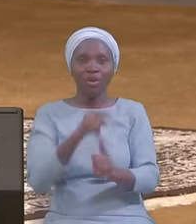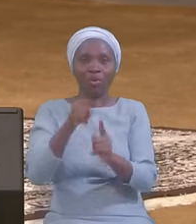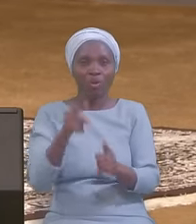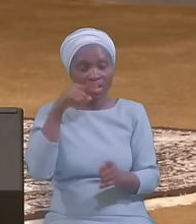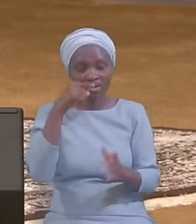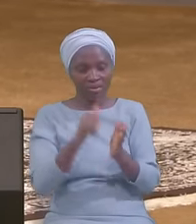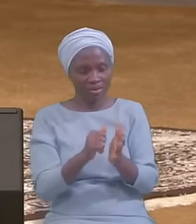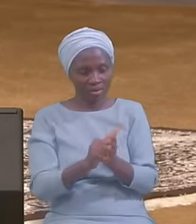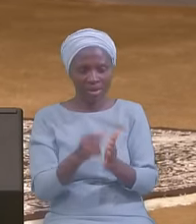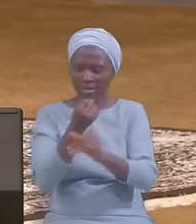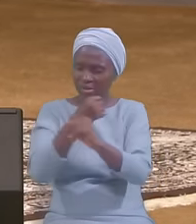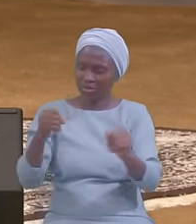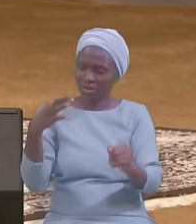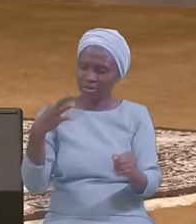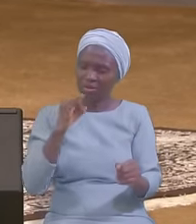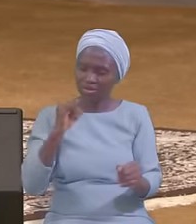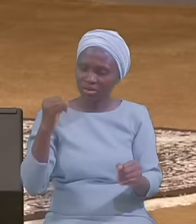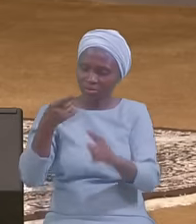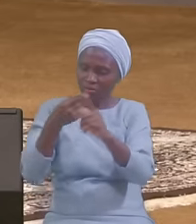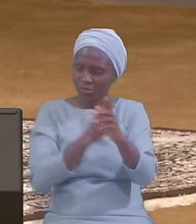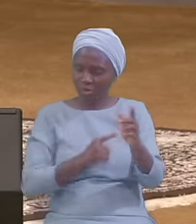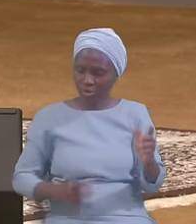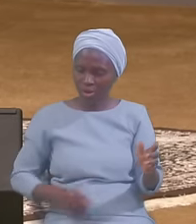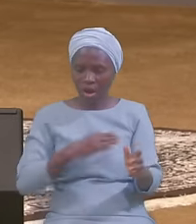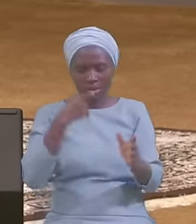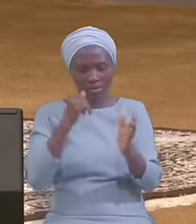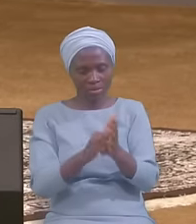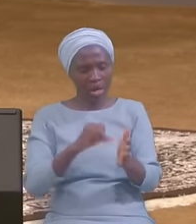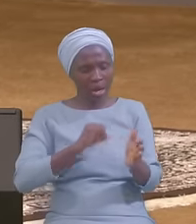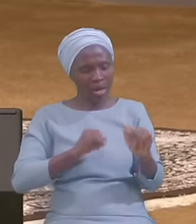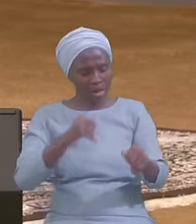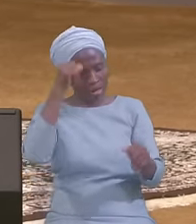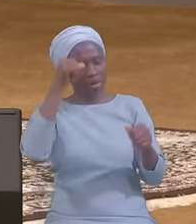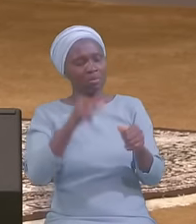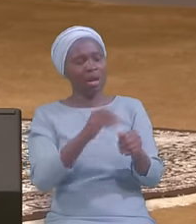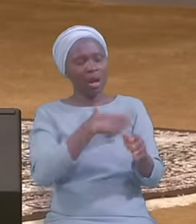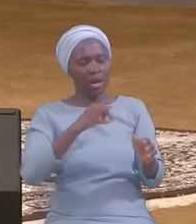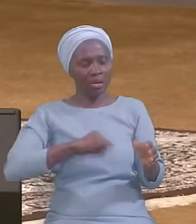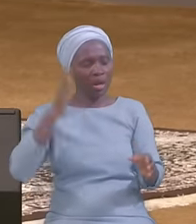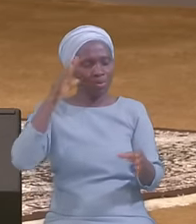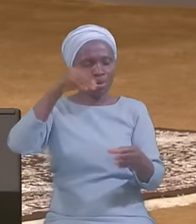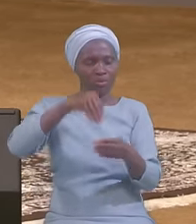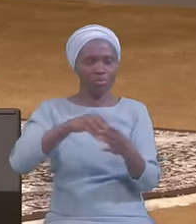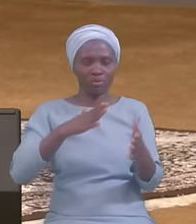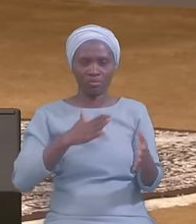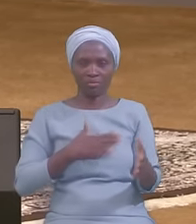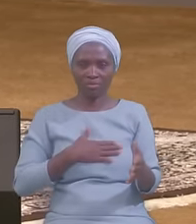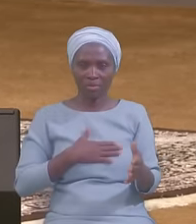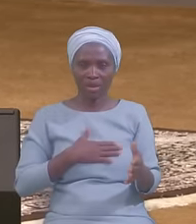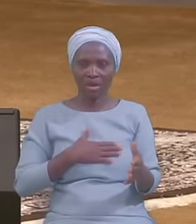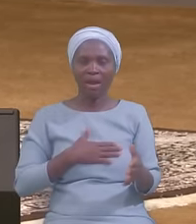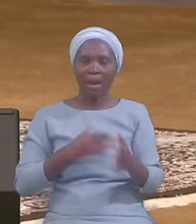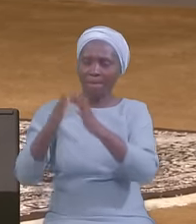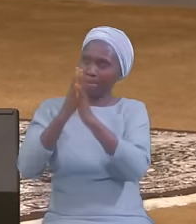salvation is of the Lord. And he said, I will remember and I will put my prayer, I will send my